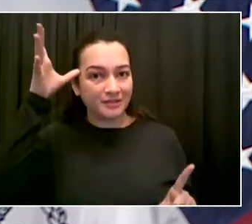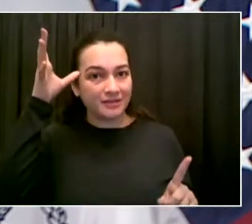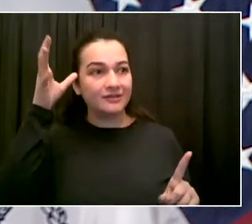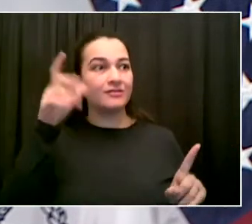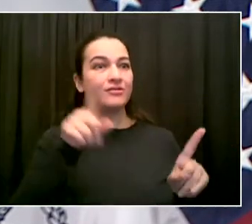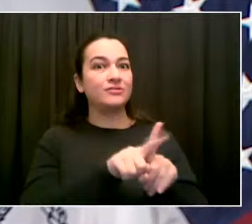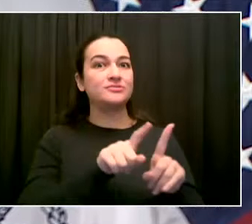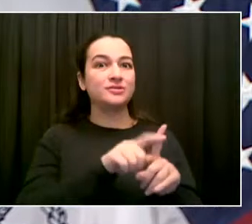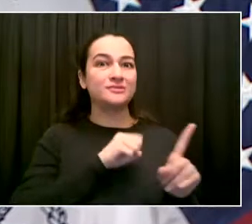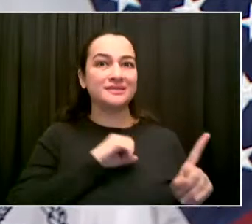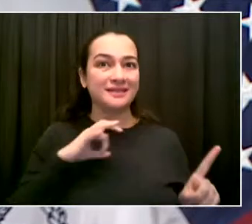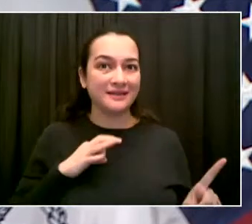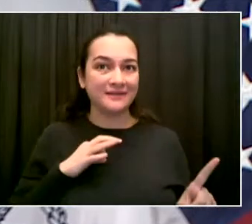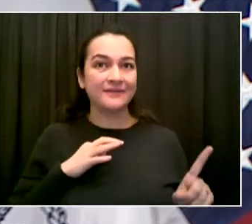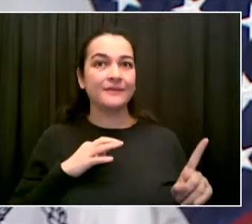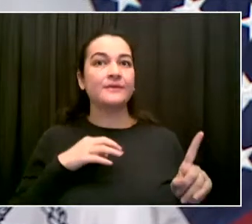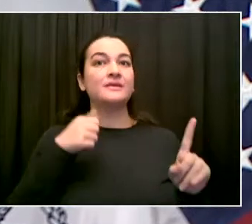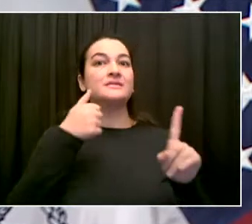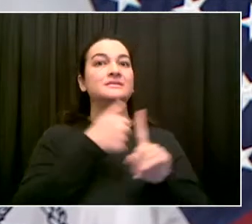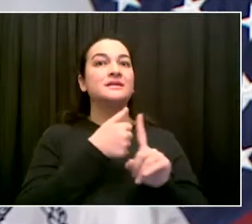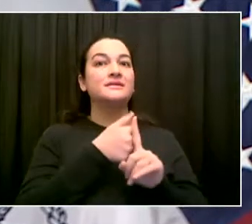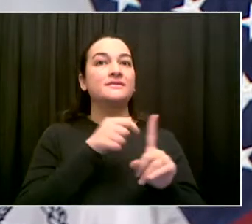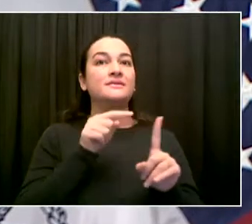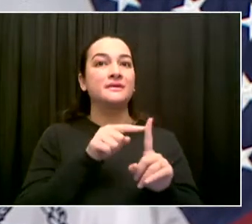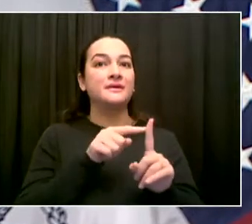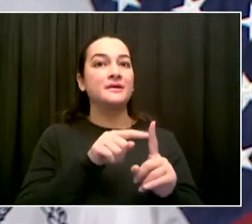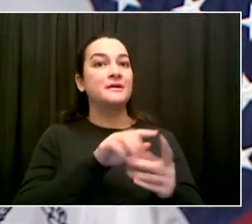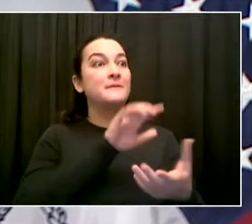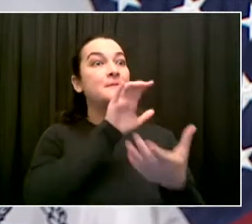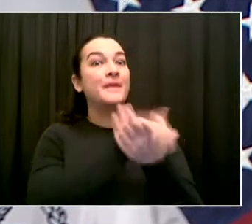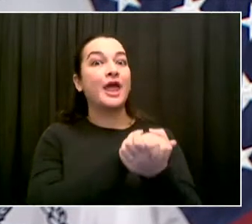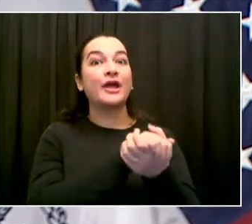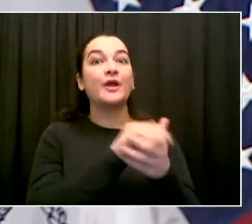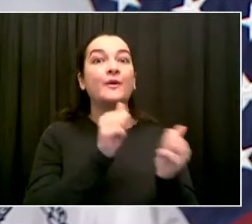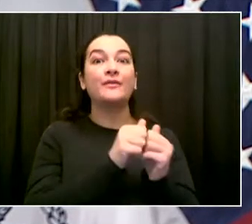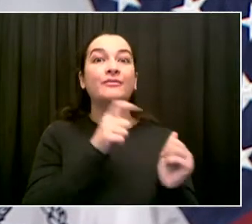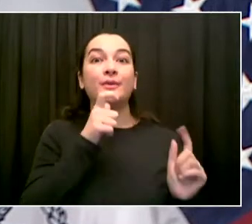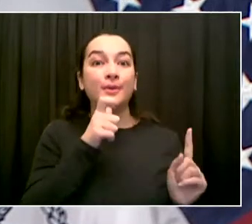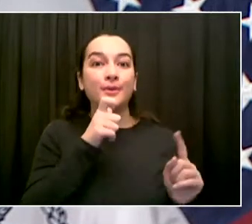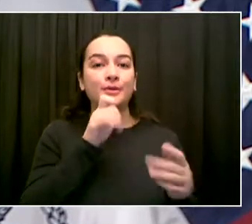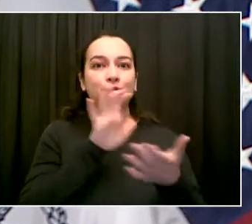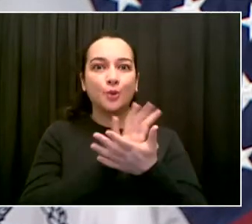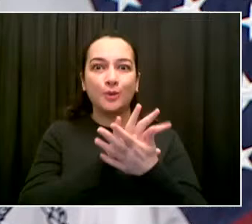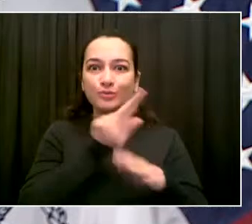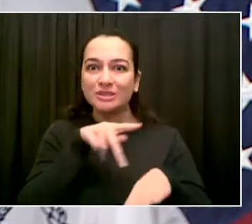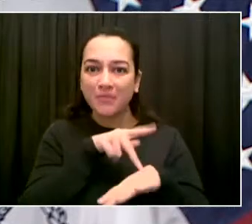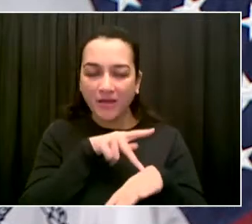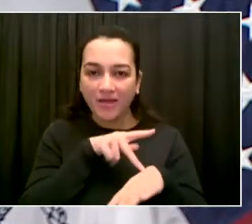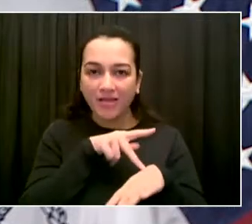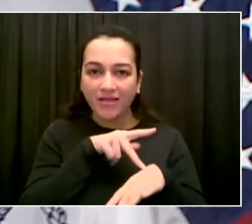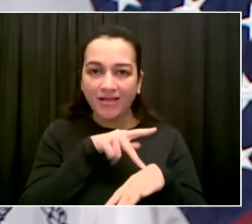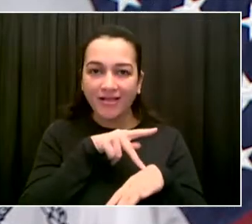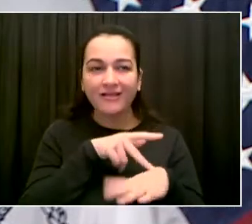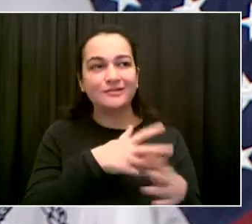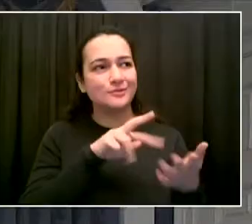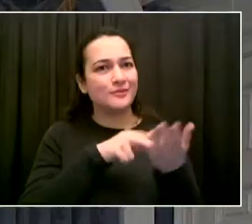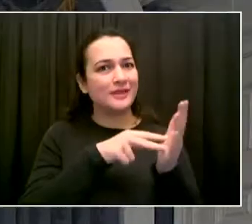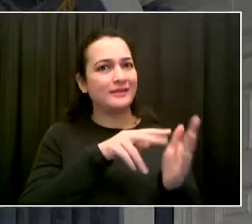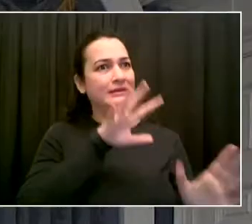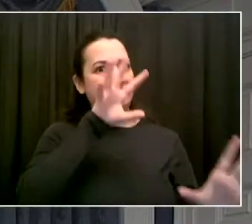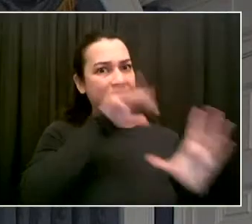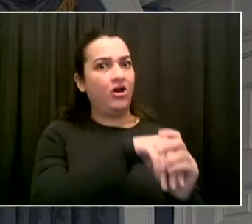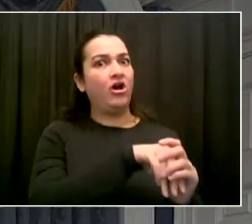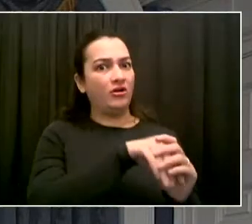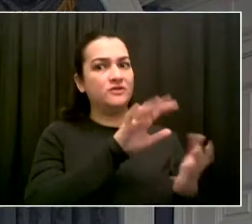so he cares deeply about health and safety in our schools, and he's been working with us closely on this new approach. My pleasure to introduce